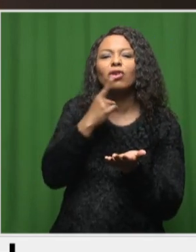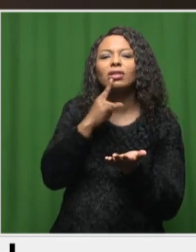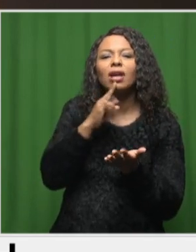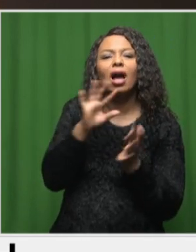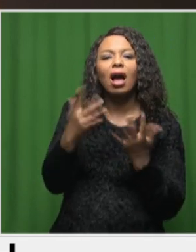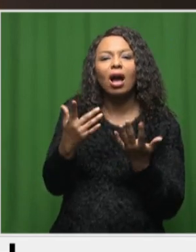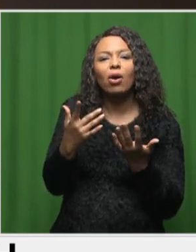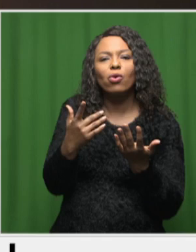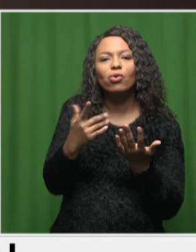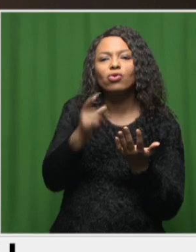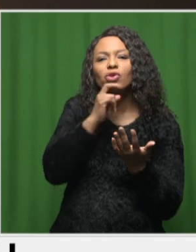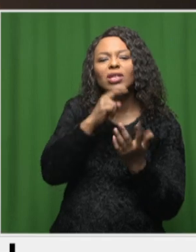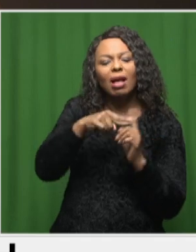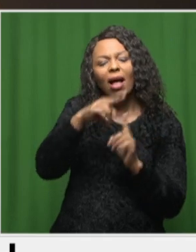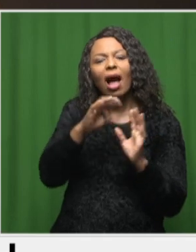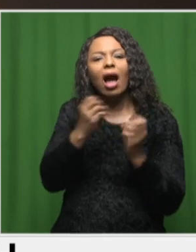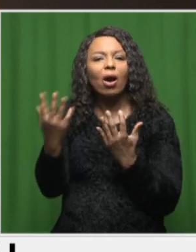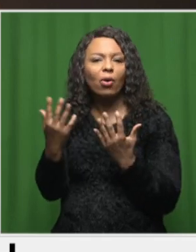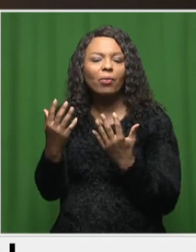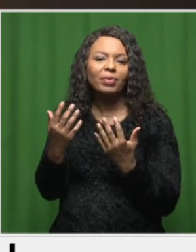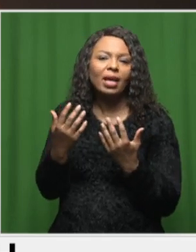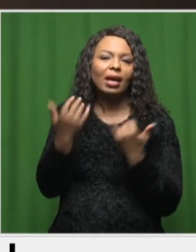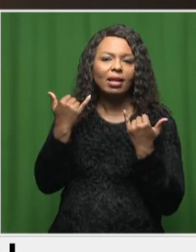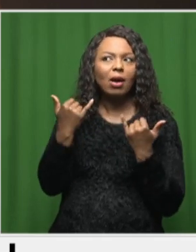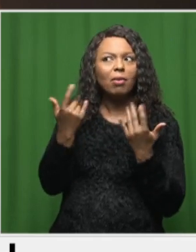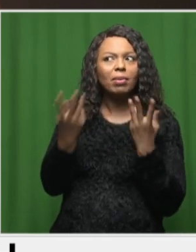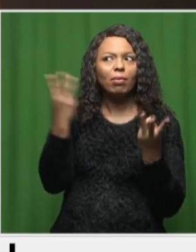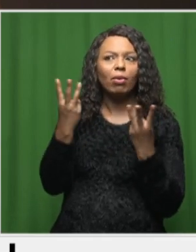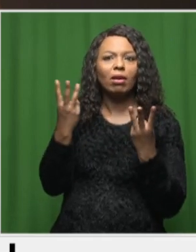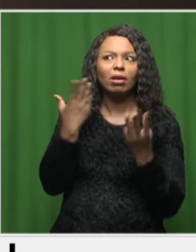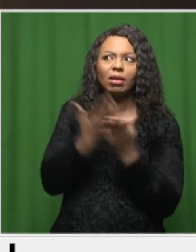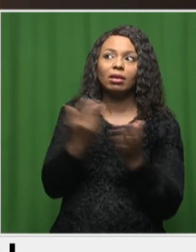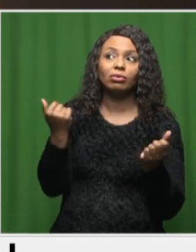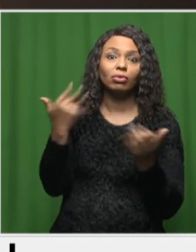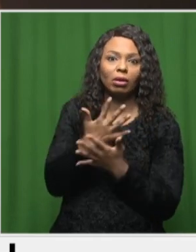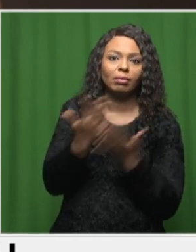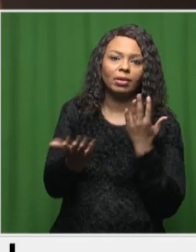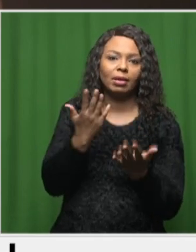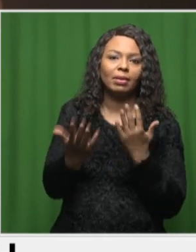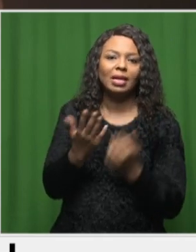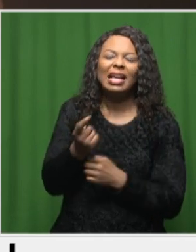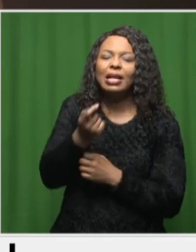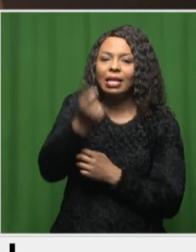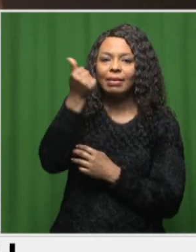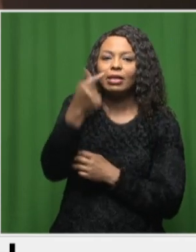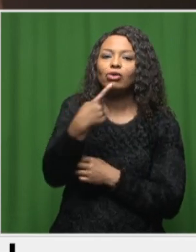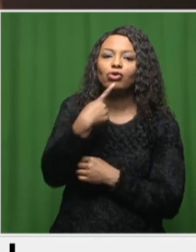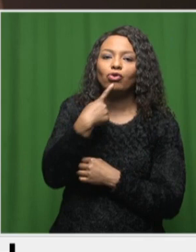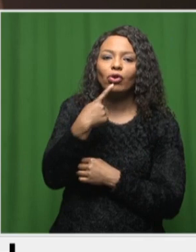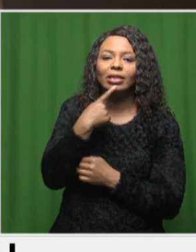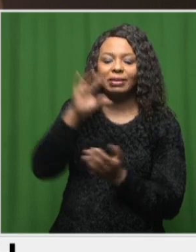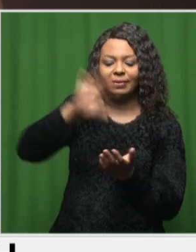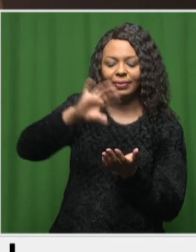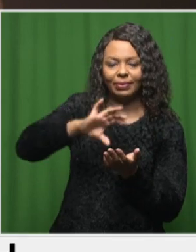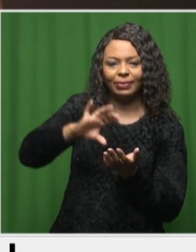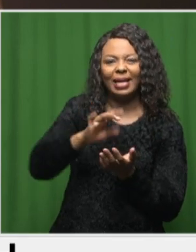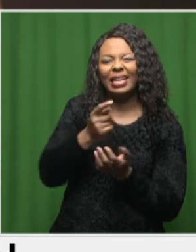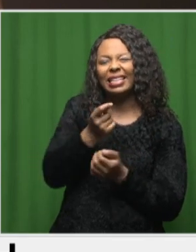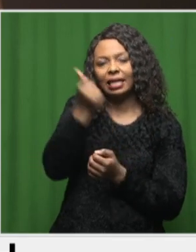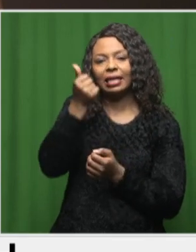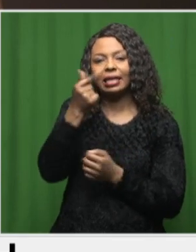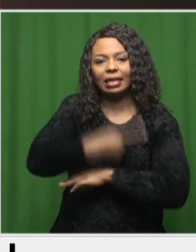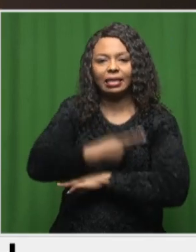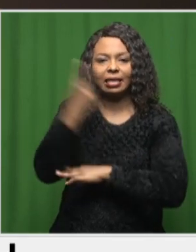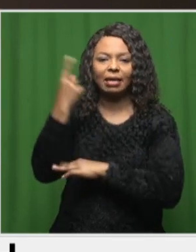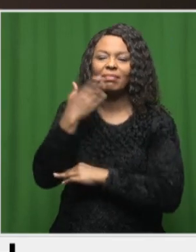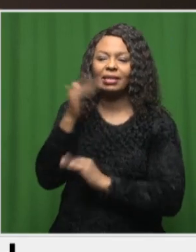have. And I think this is going to blow a lot of people's minds, that how little salt we actually should have daily. Talk to us about the salt